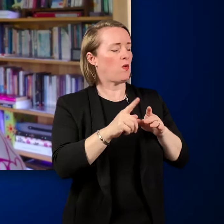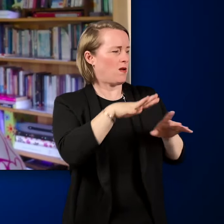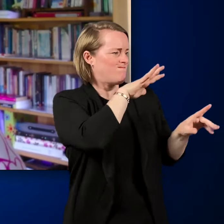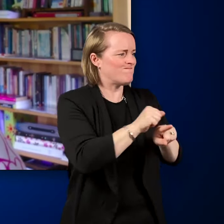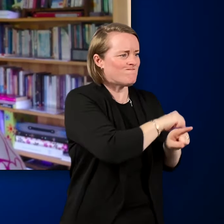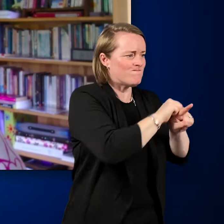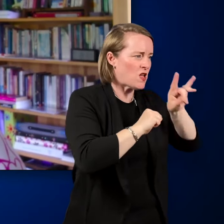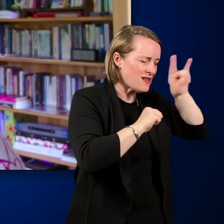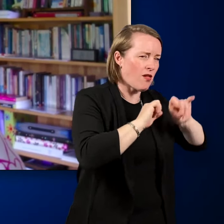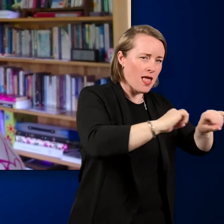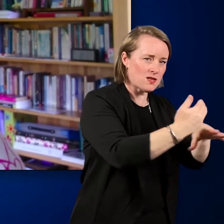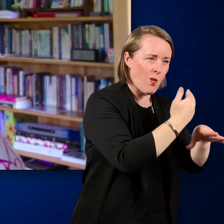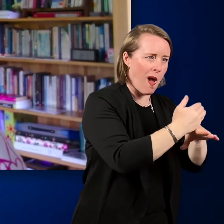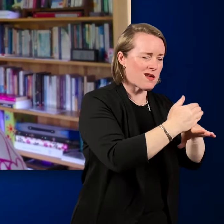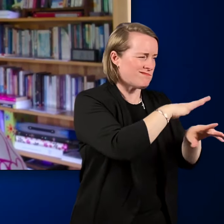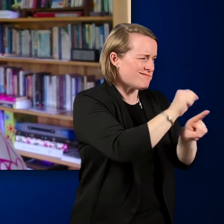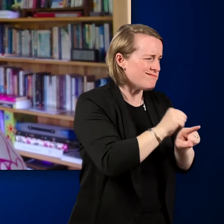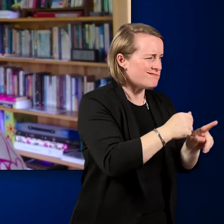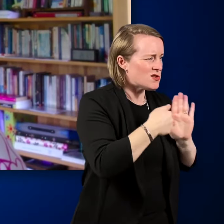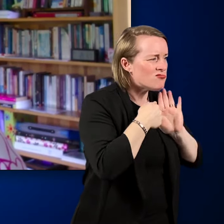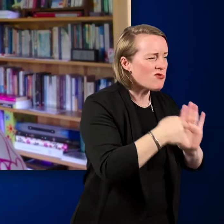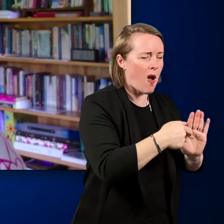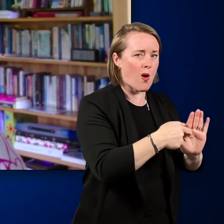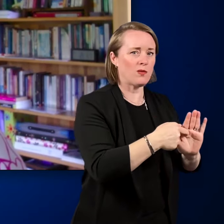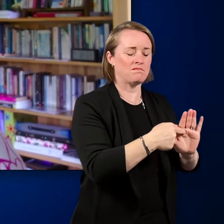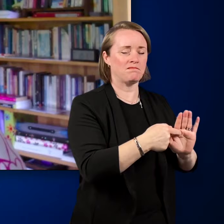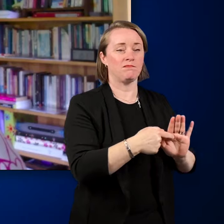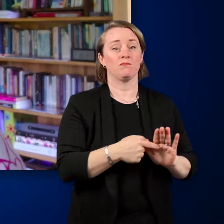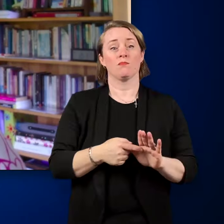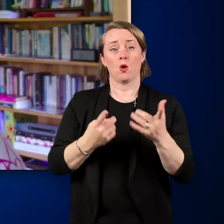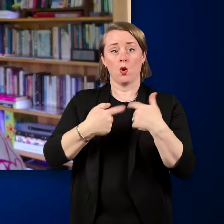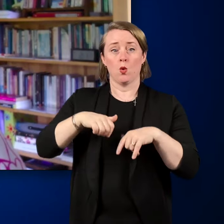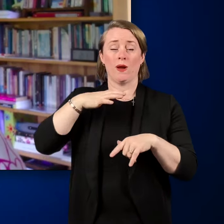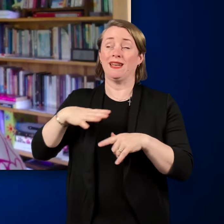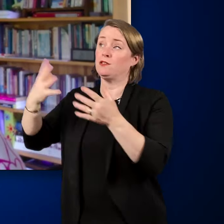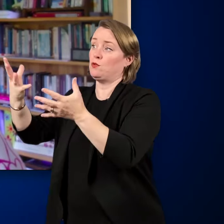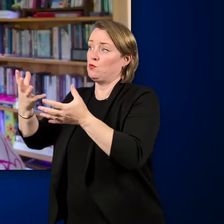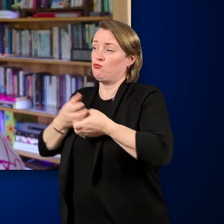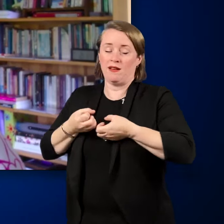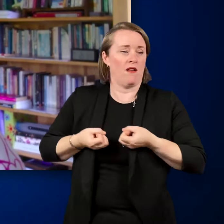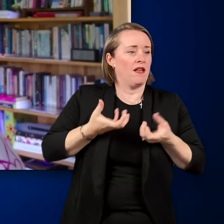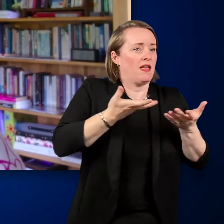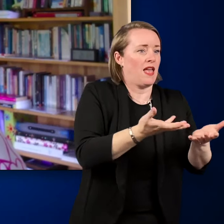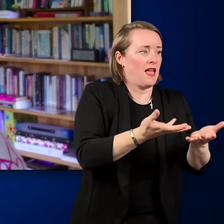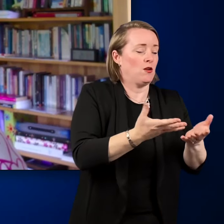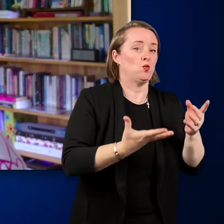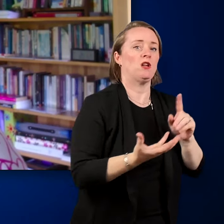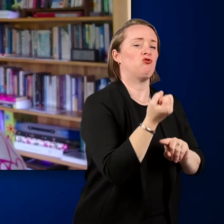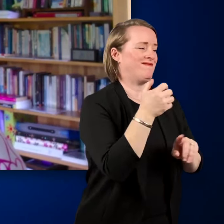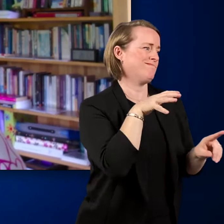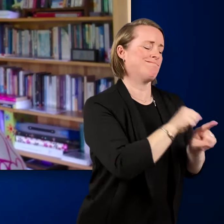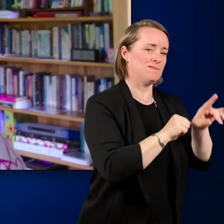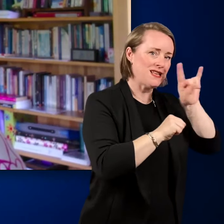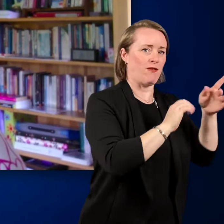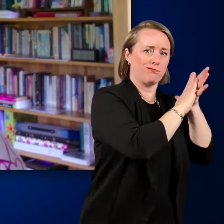the works of the devil. We are to give what we have received to reach that end. If I